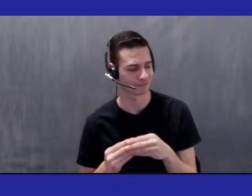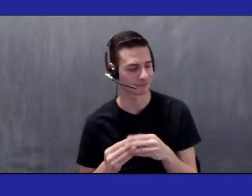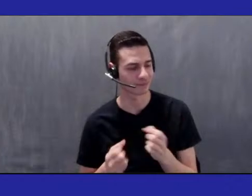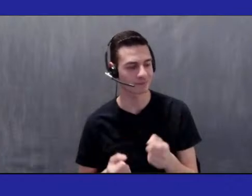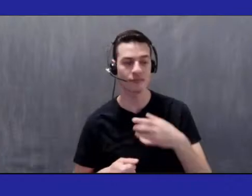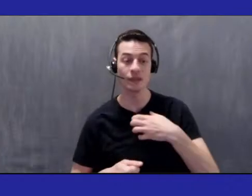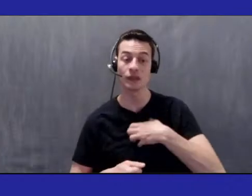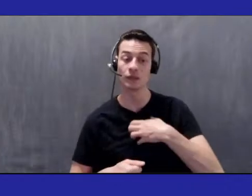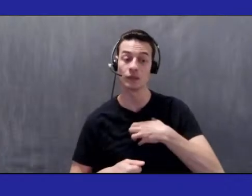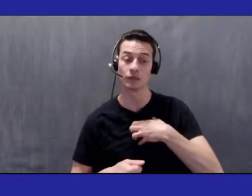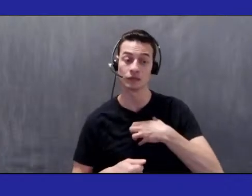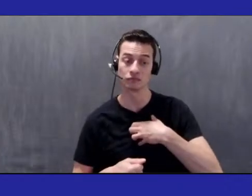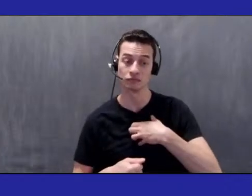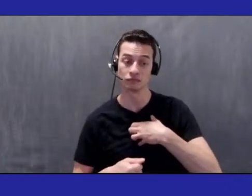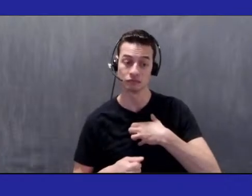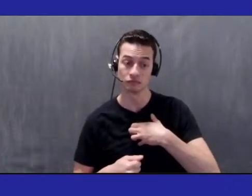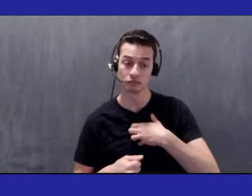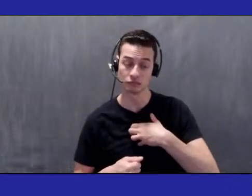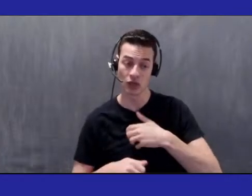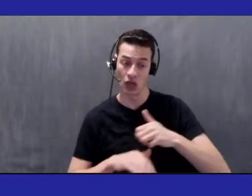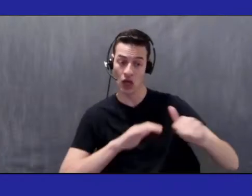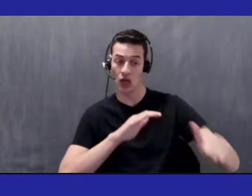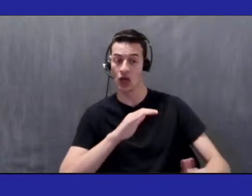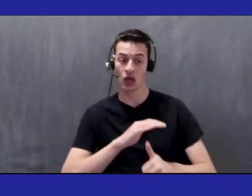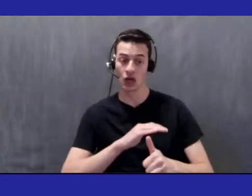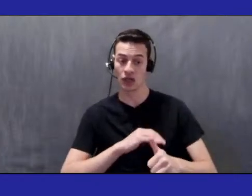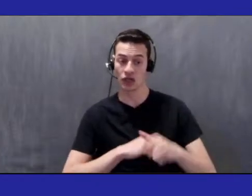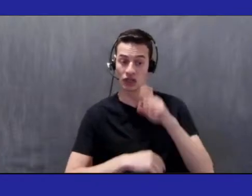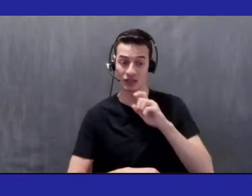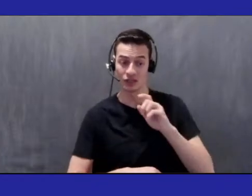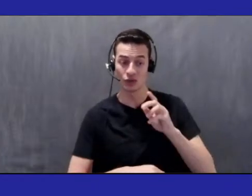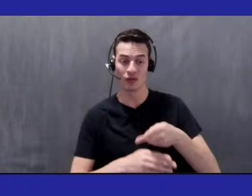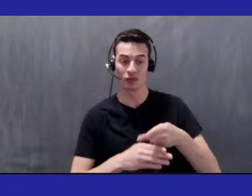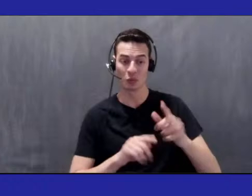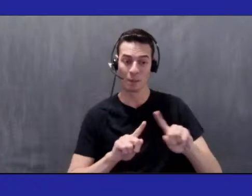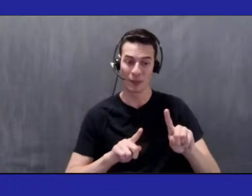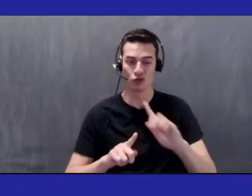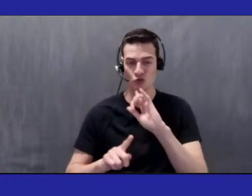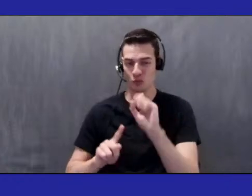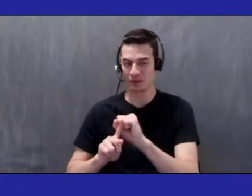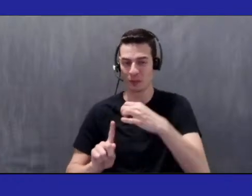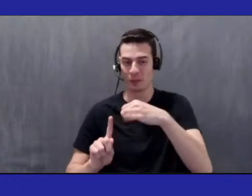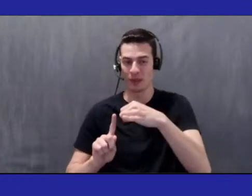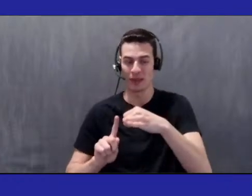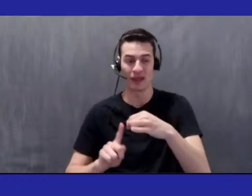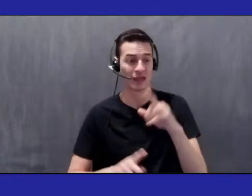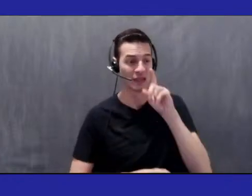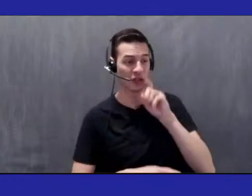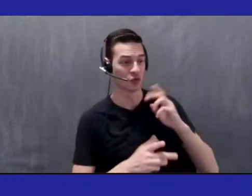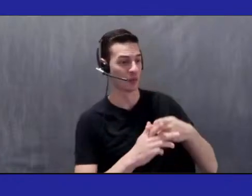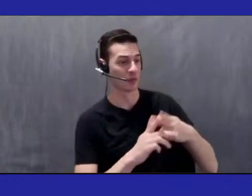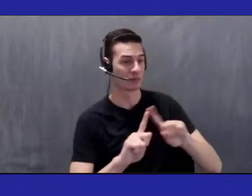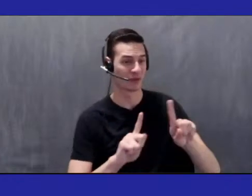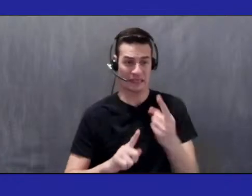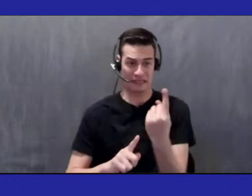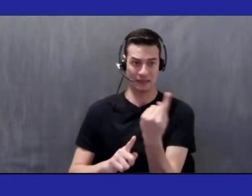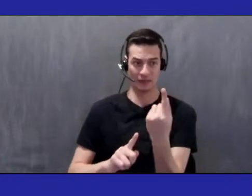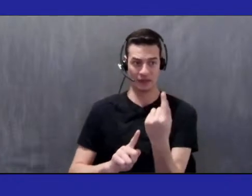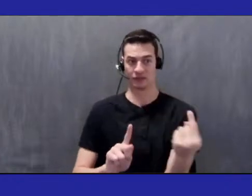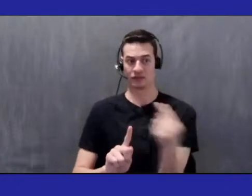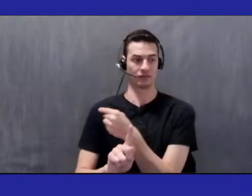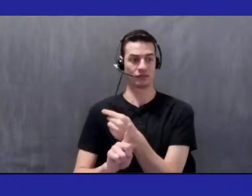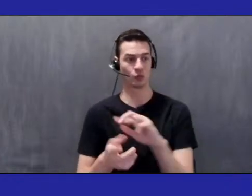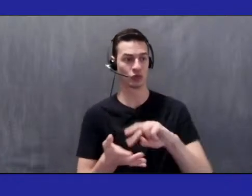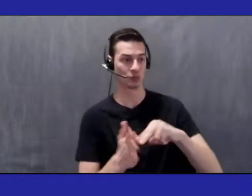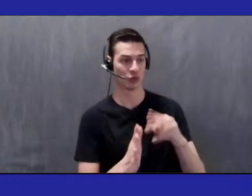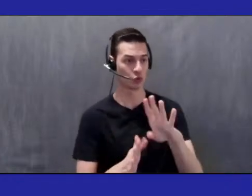complaints are filed under sexual harassment, but it's bullying, sexual harassment, but it's something totally different, which then skyrockets your